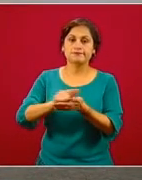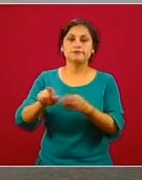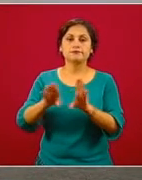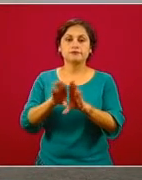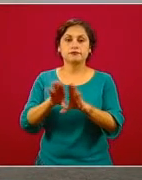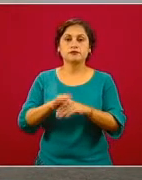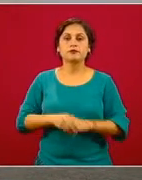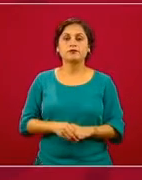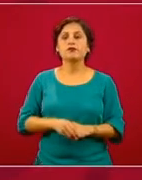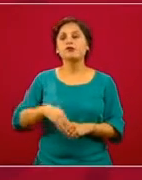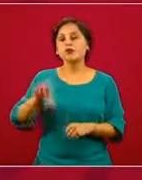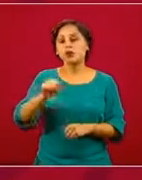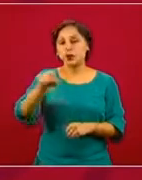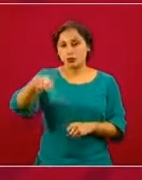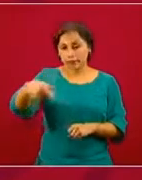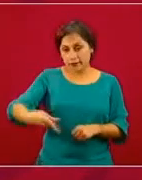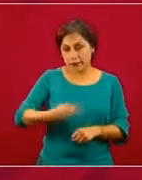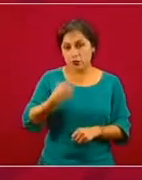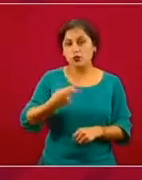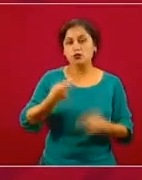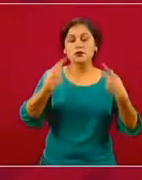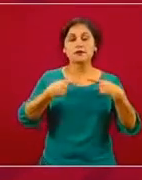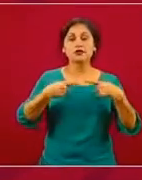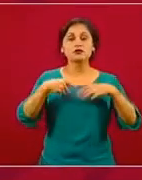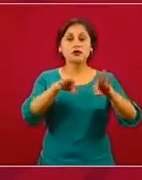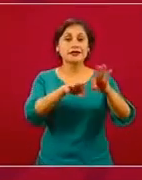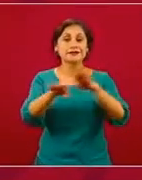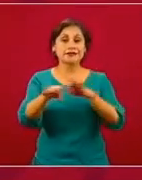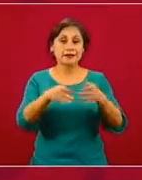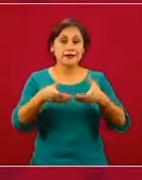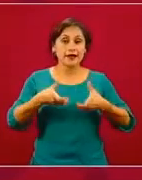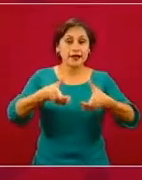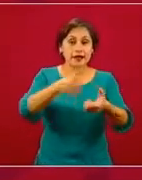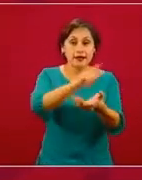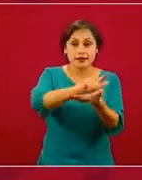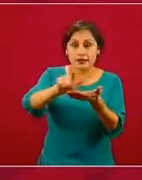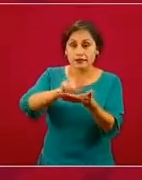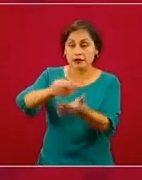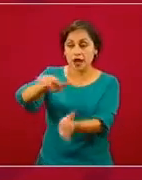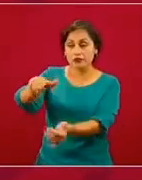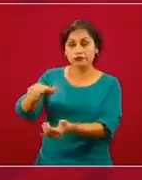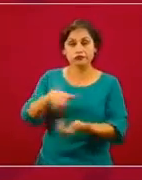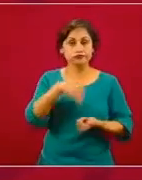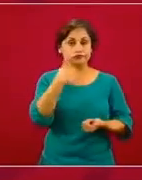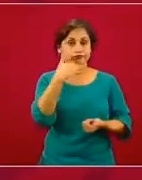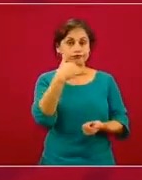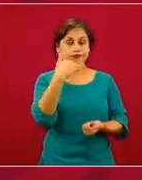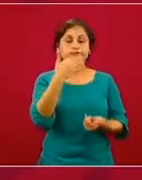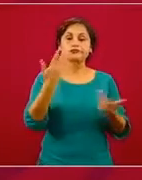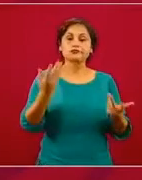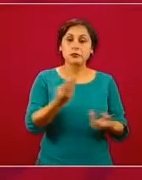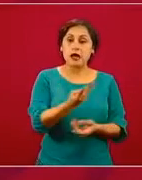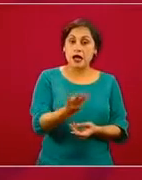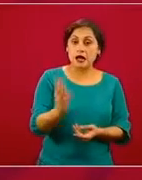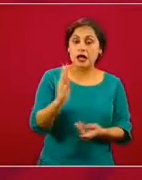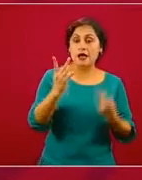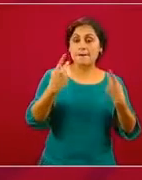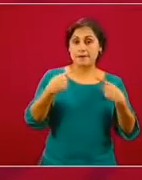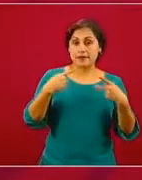Now, to answer your question, yes, specifically the